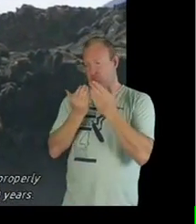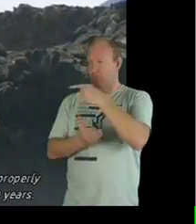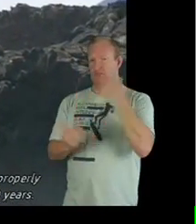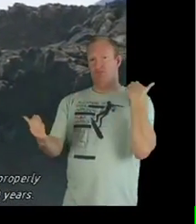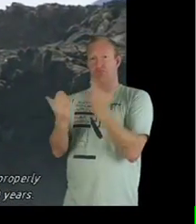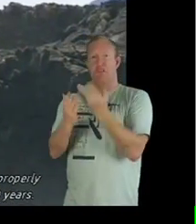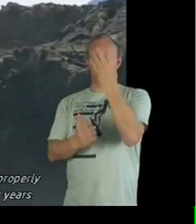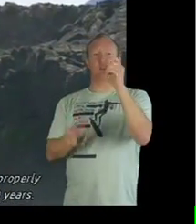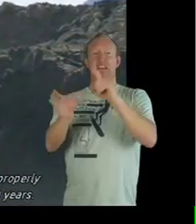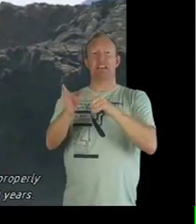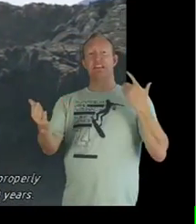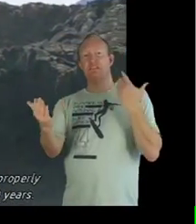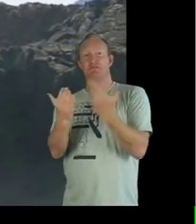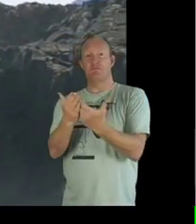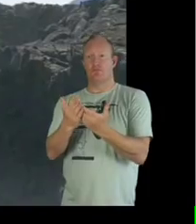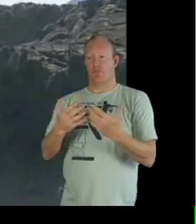last 40 years.